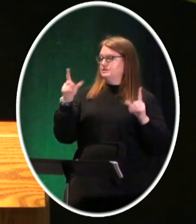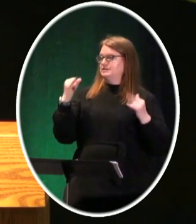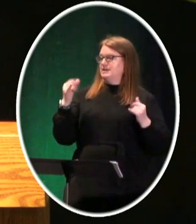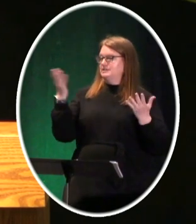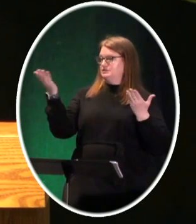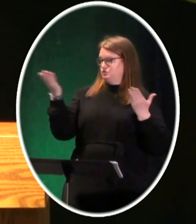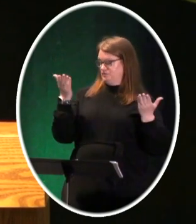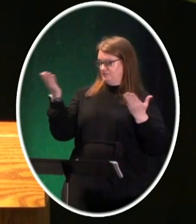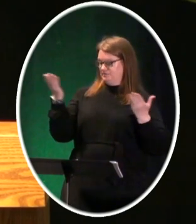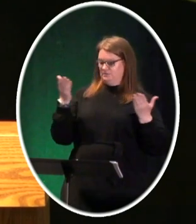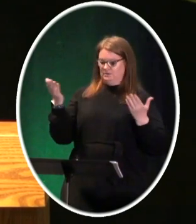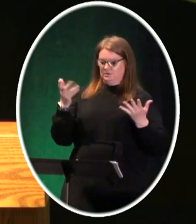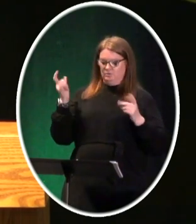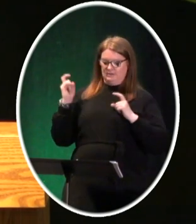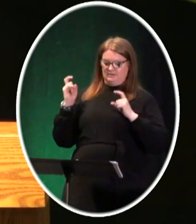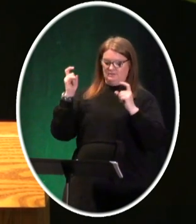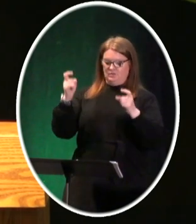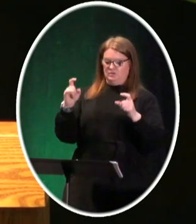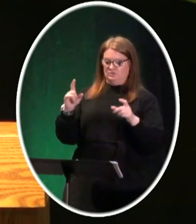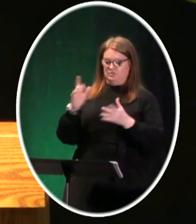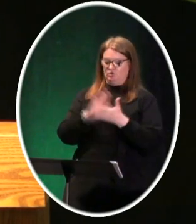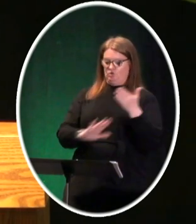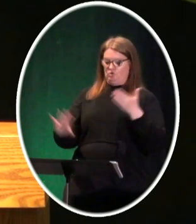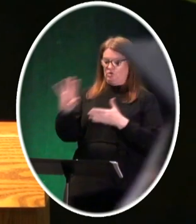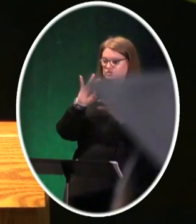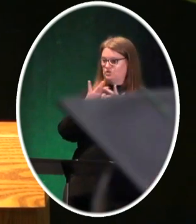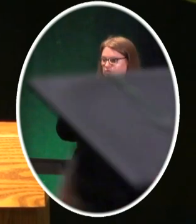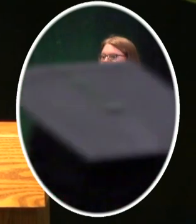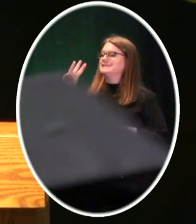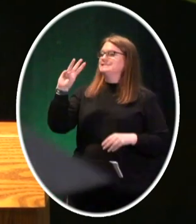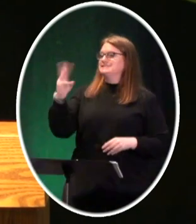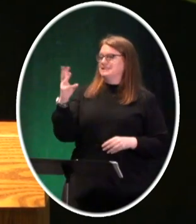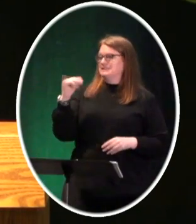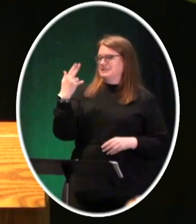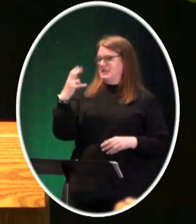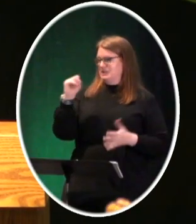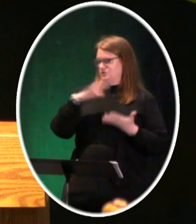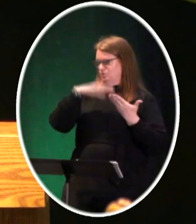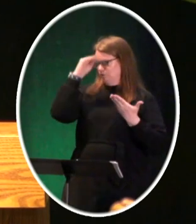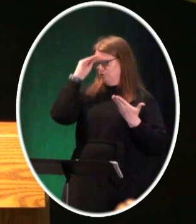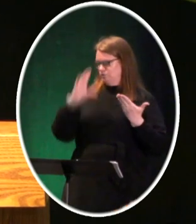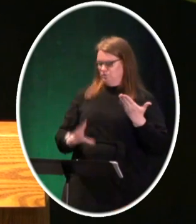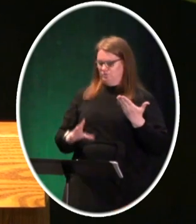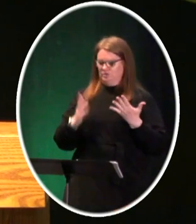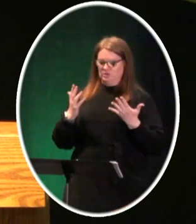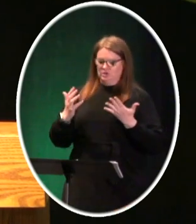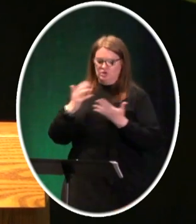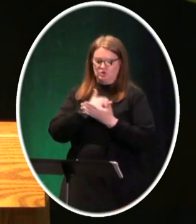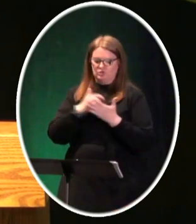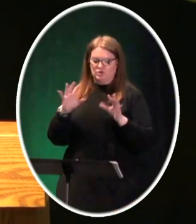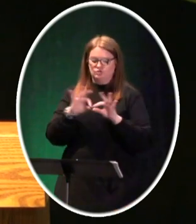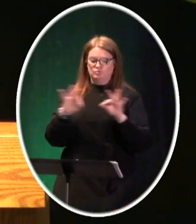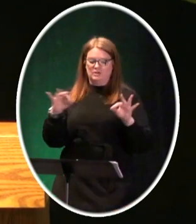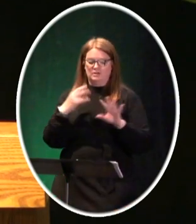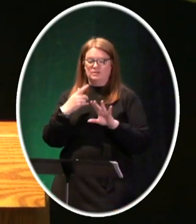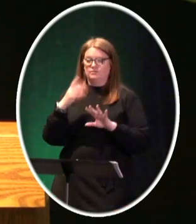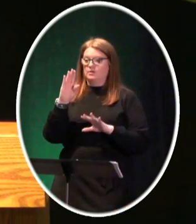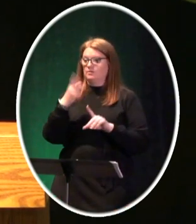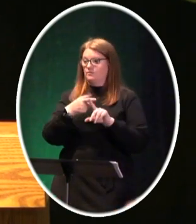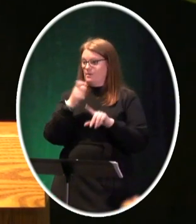ceremony, we conferred college degrees to six high school students who earned their degree from